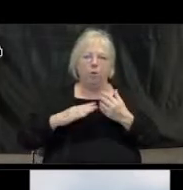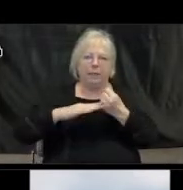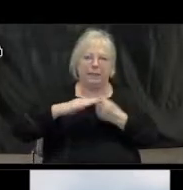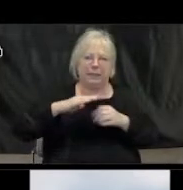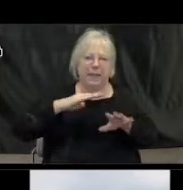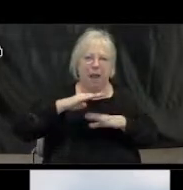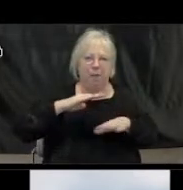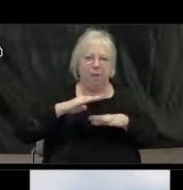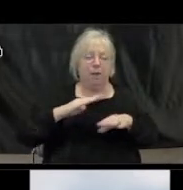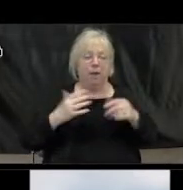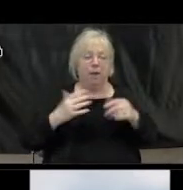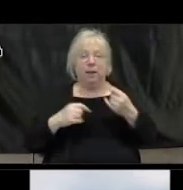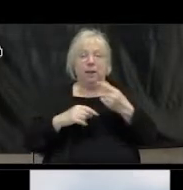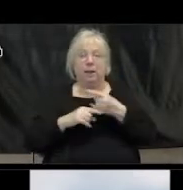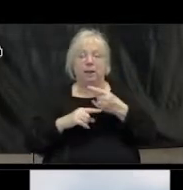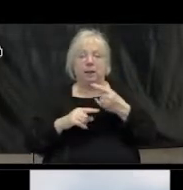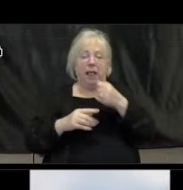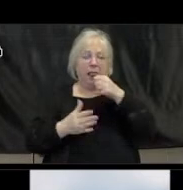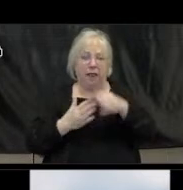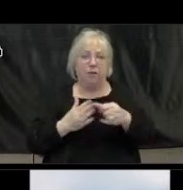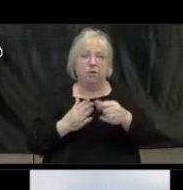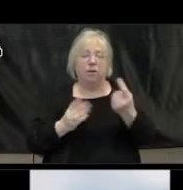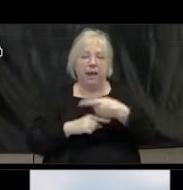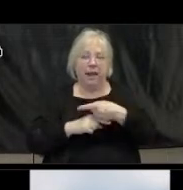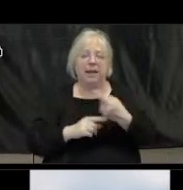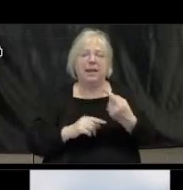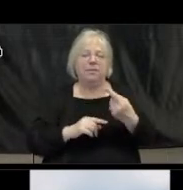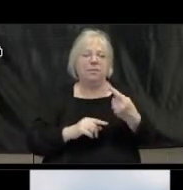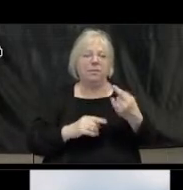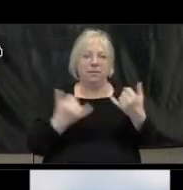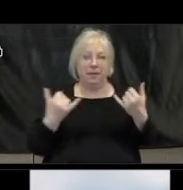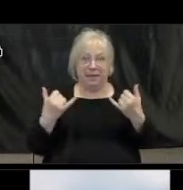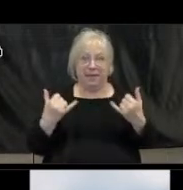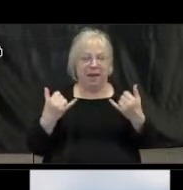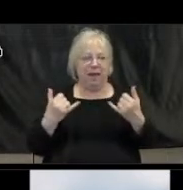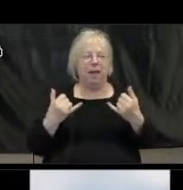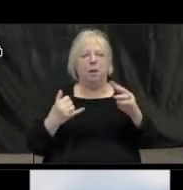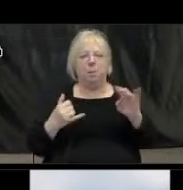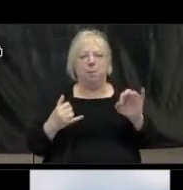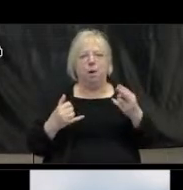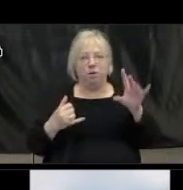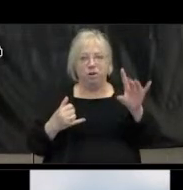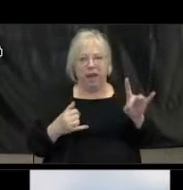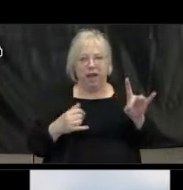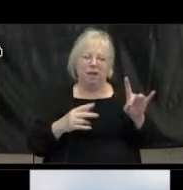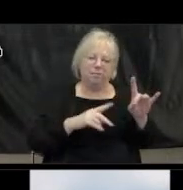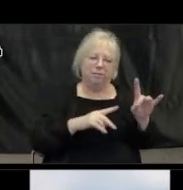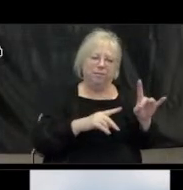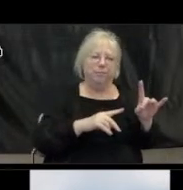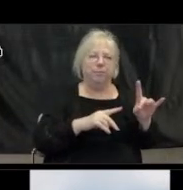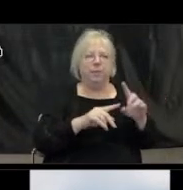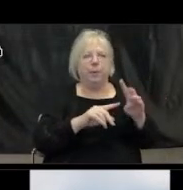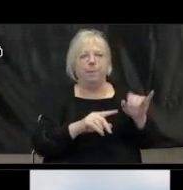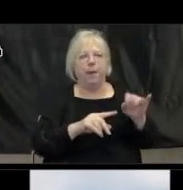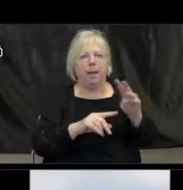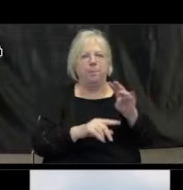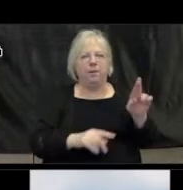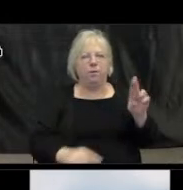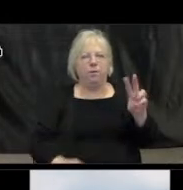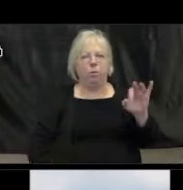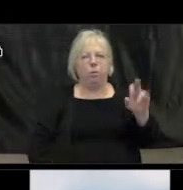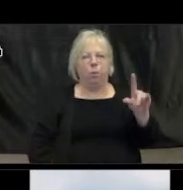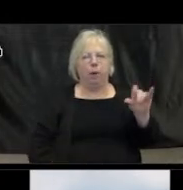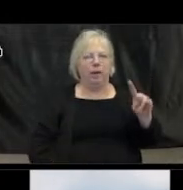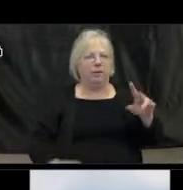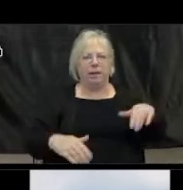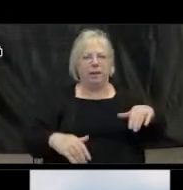this letter dated today, presented by Mr. Willis, was dated March 8th, and it had not been presented to the applicant. So this is